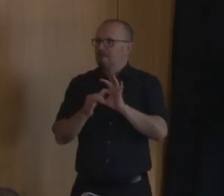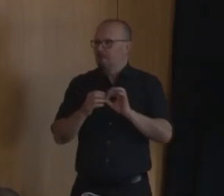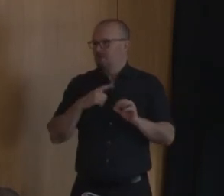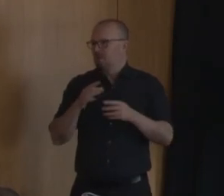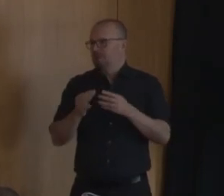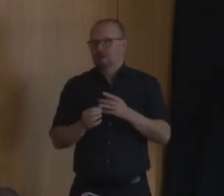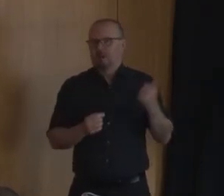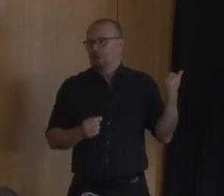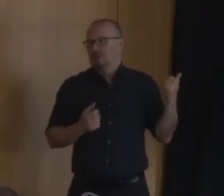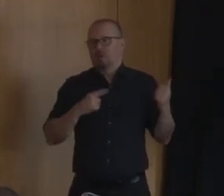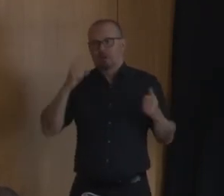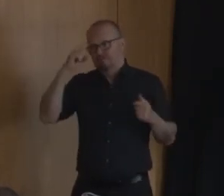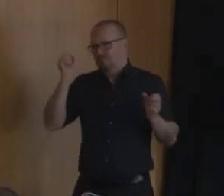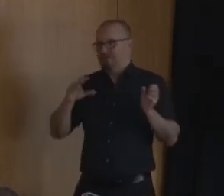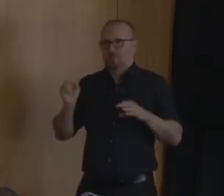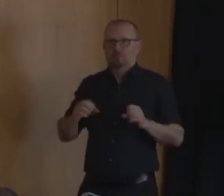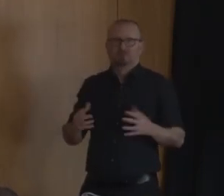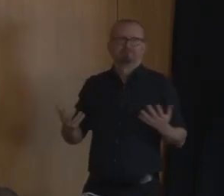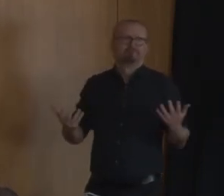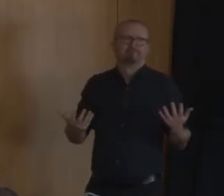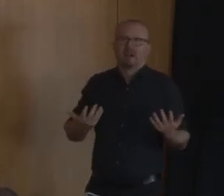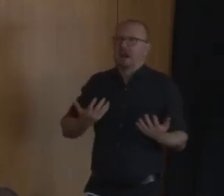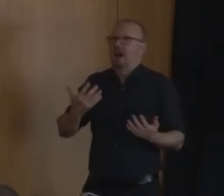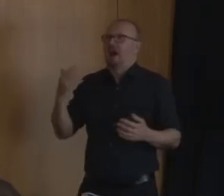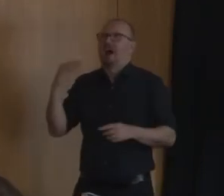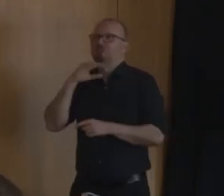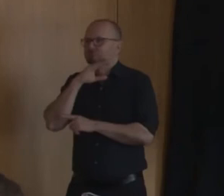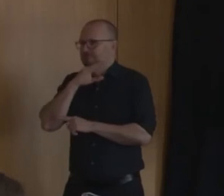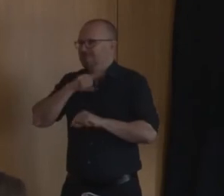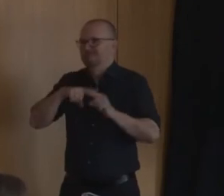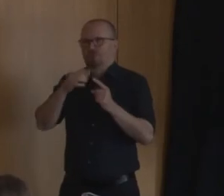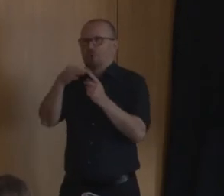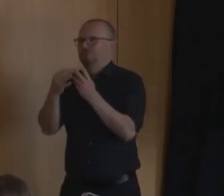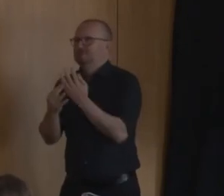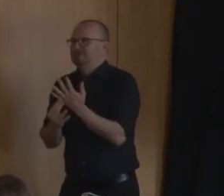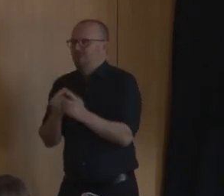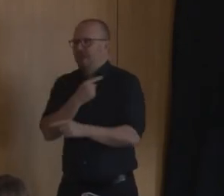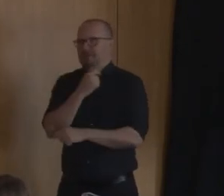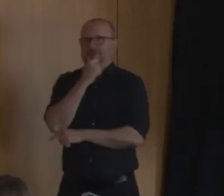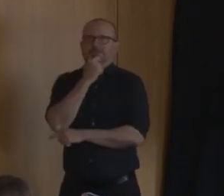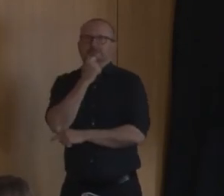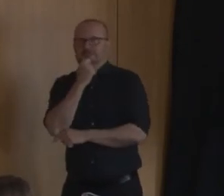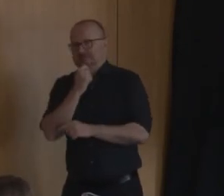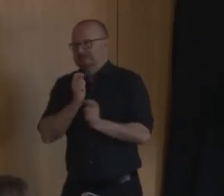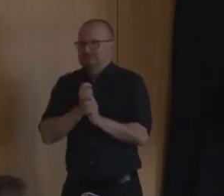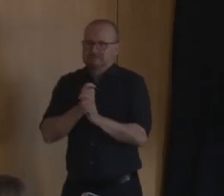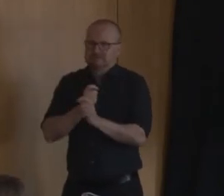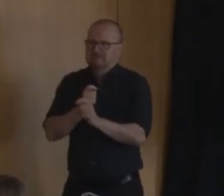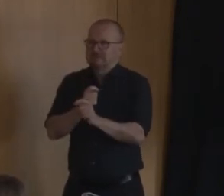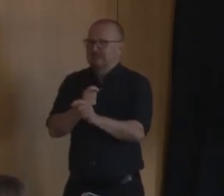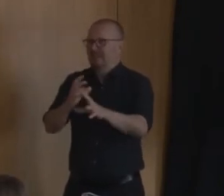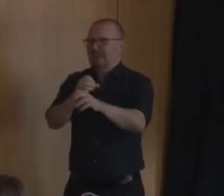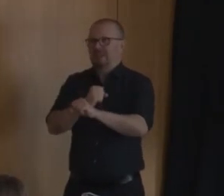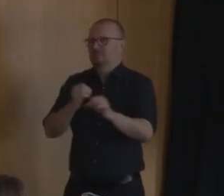must have been about 100 other possibilities. This went through multiple iterations before we came to something really quite simple.